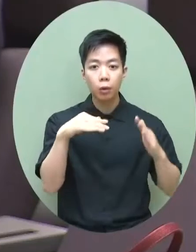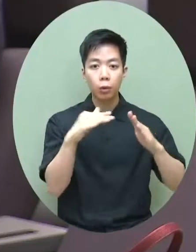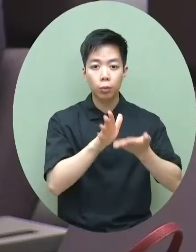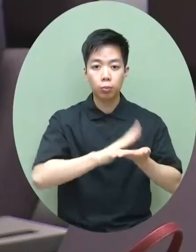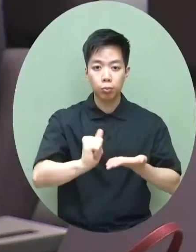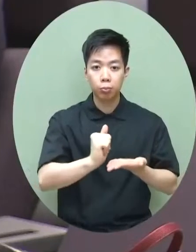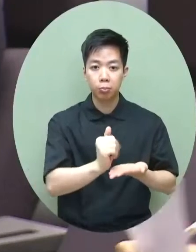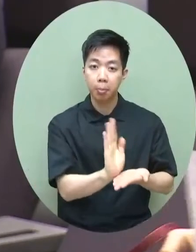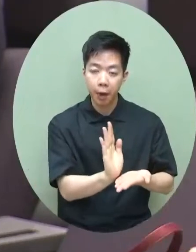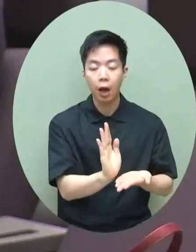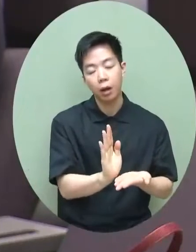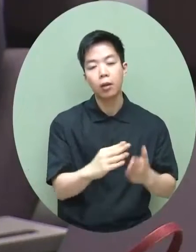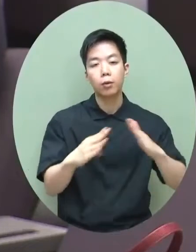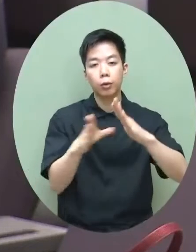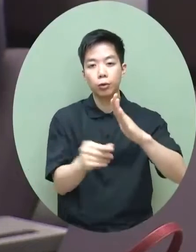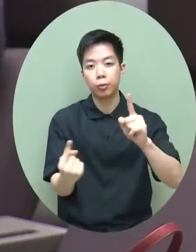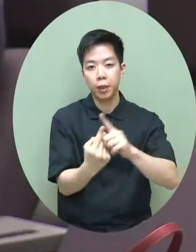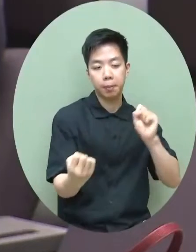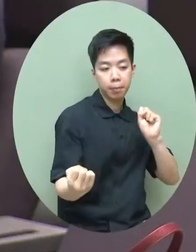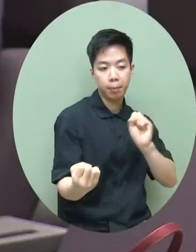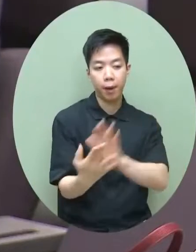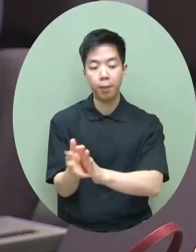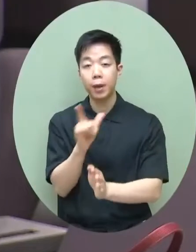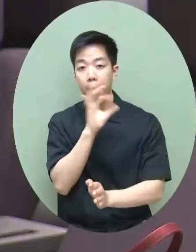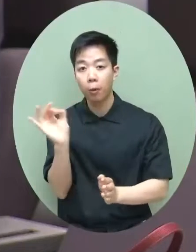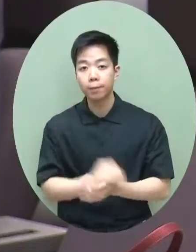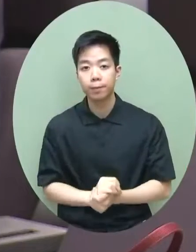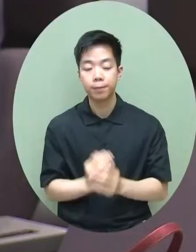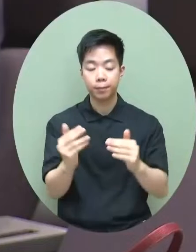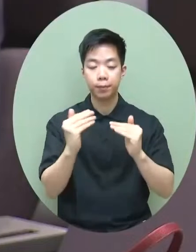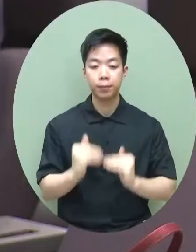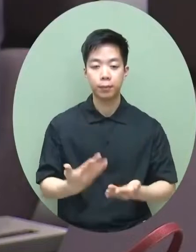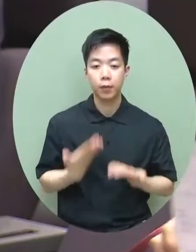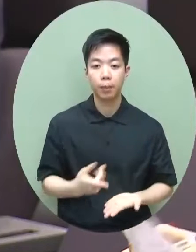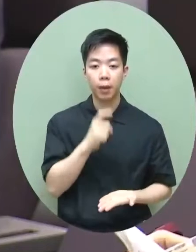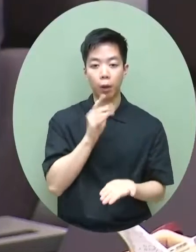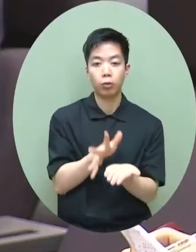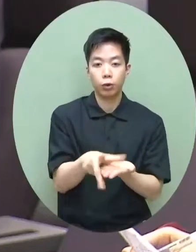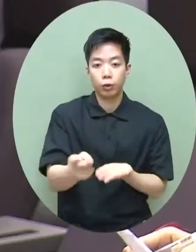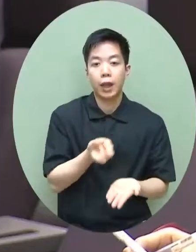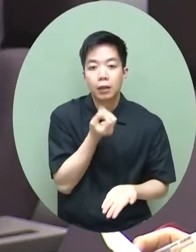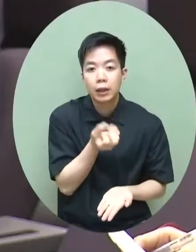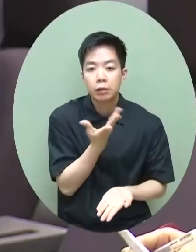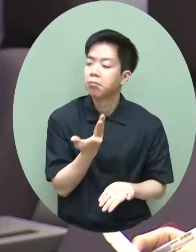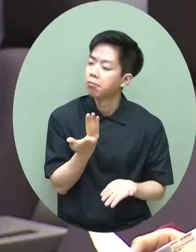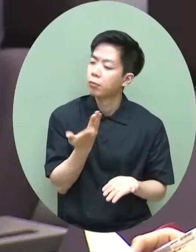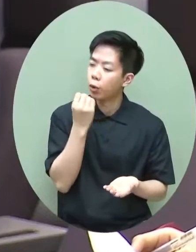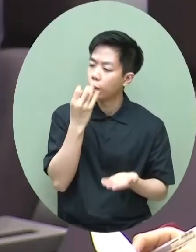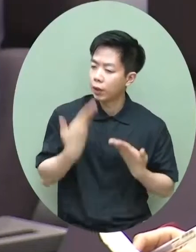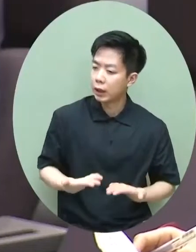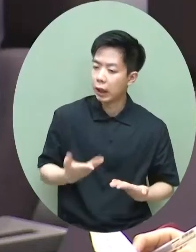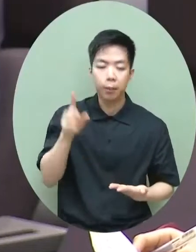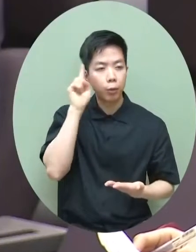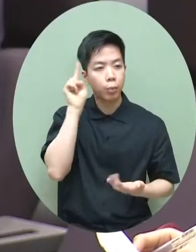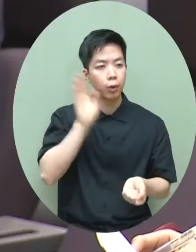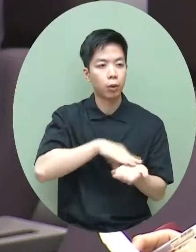infected? And also, experts proposed today that now with the current state of the pandemic, which is quite